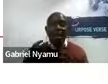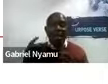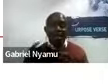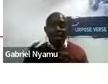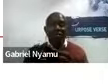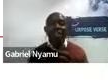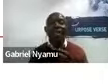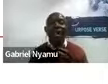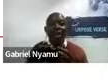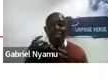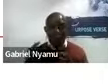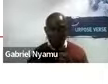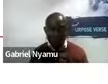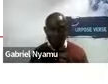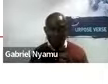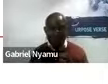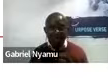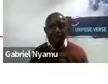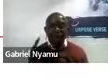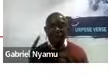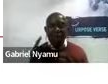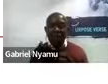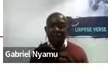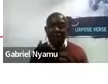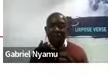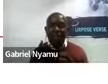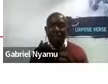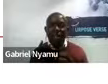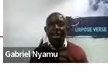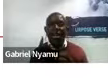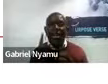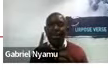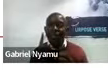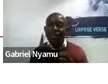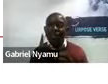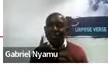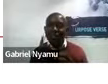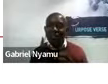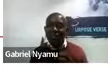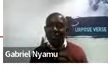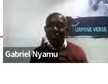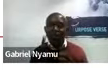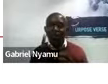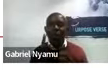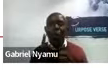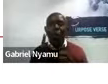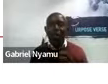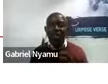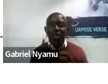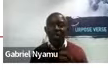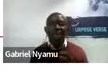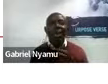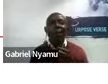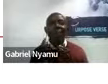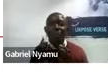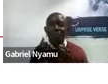but by themselves, they have beauty. Flowers are an ecosystem through